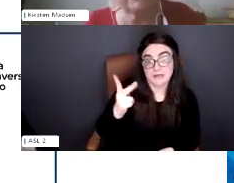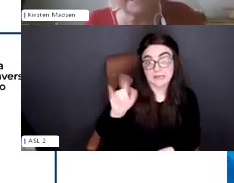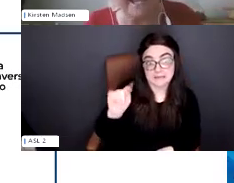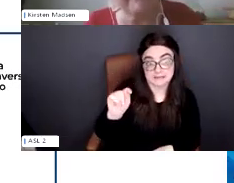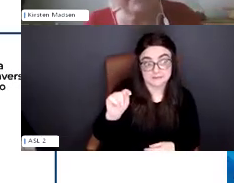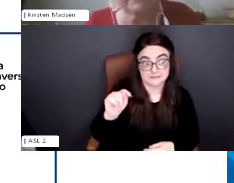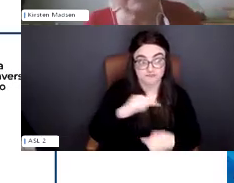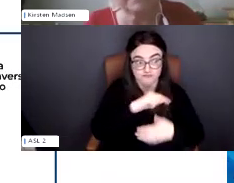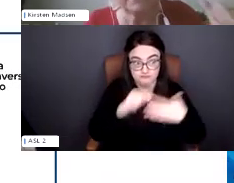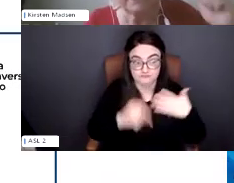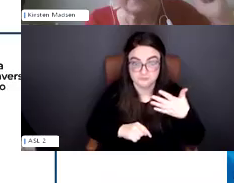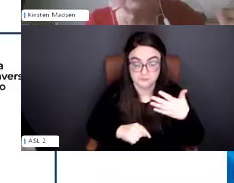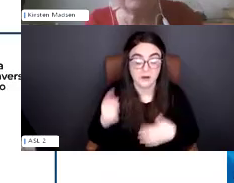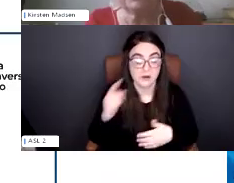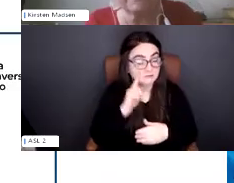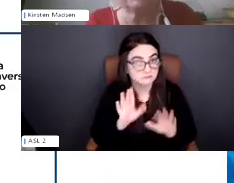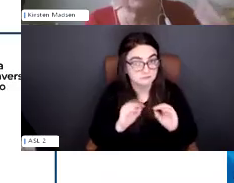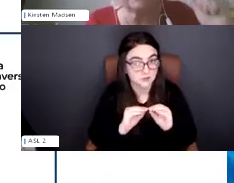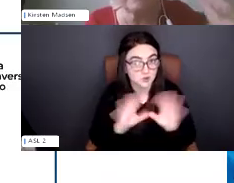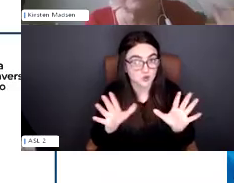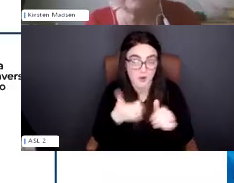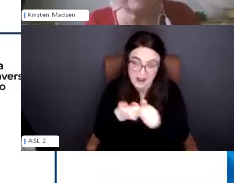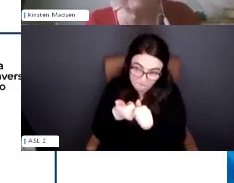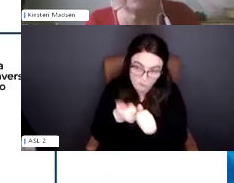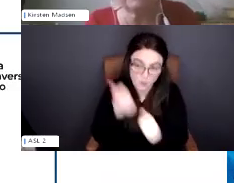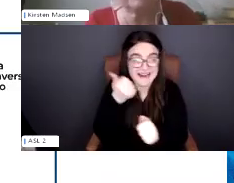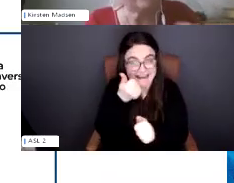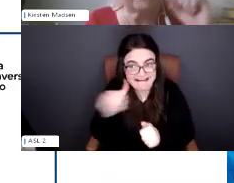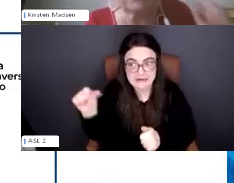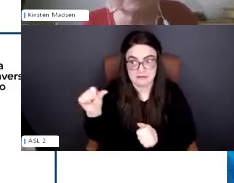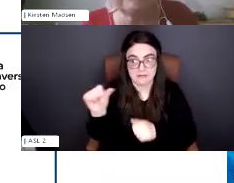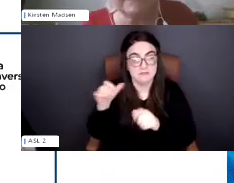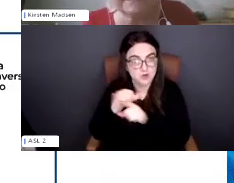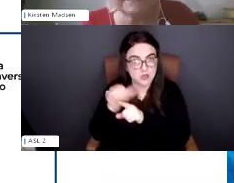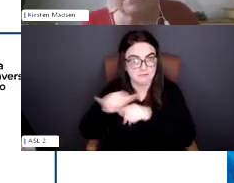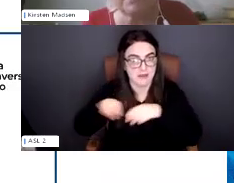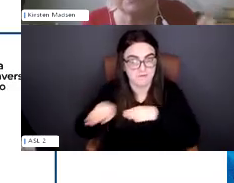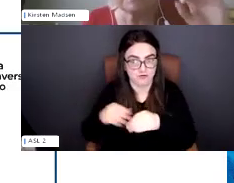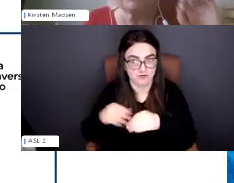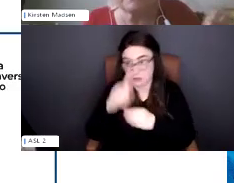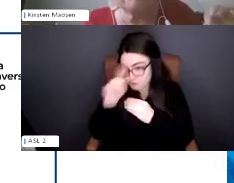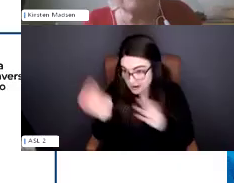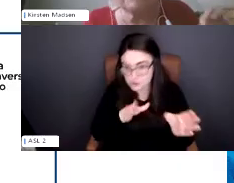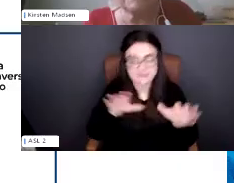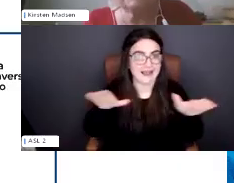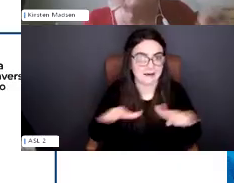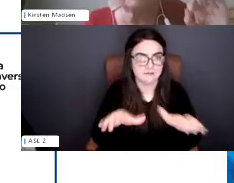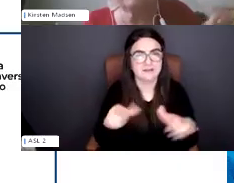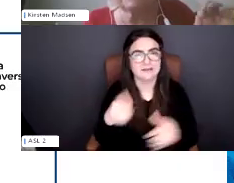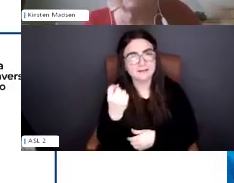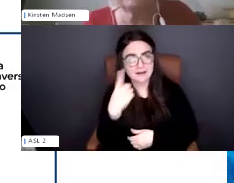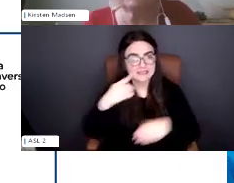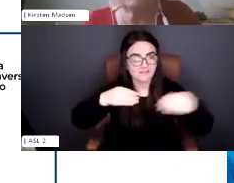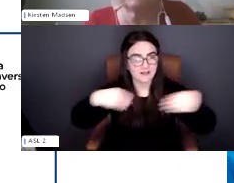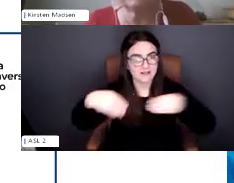bullying behaviors. It includes strategies and activities. It's really flexible, so it can meet the needs of